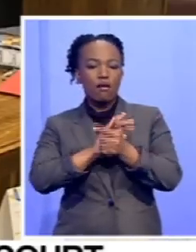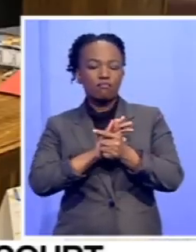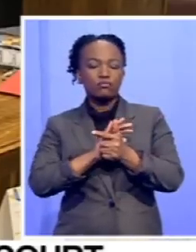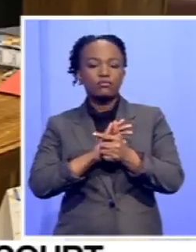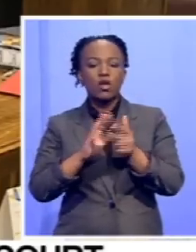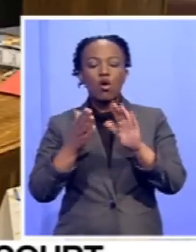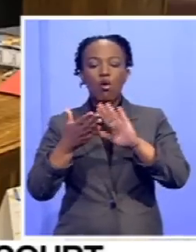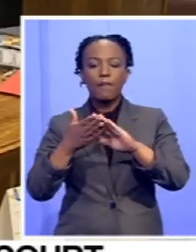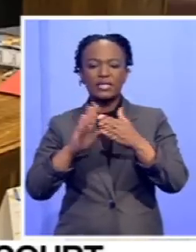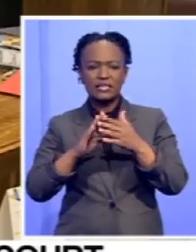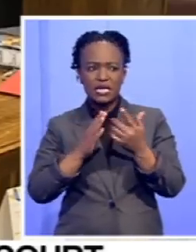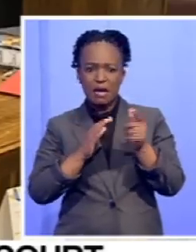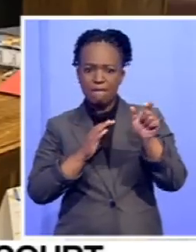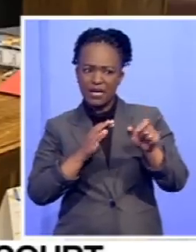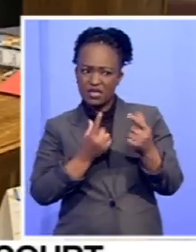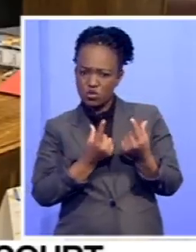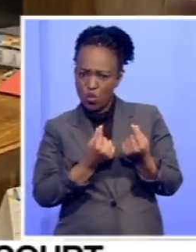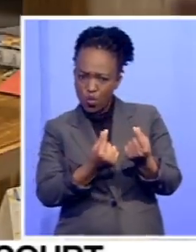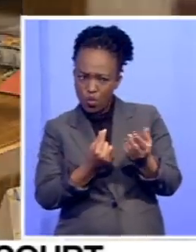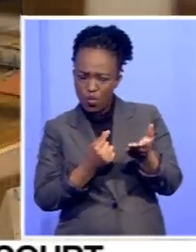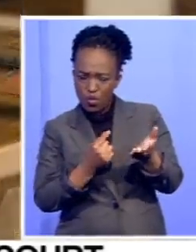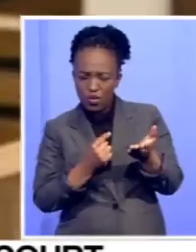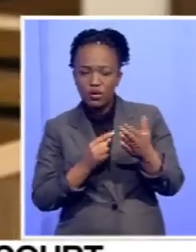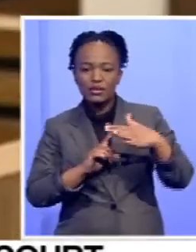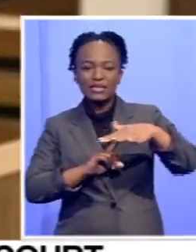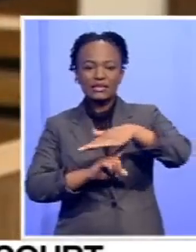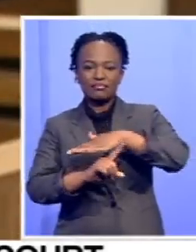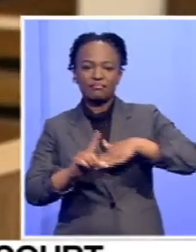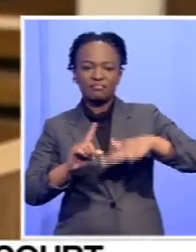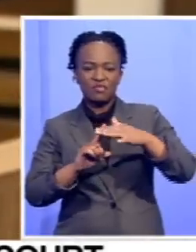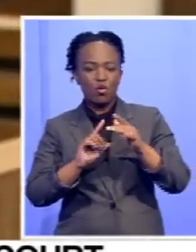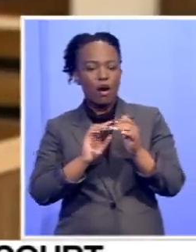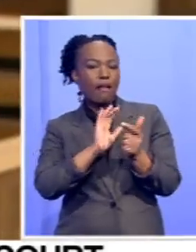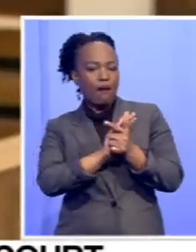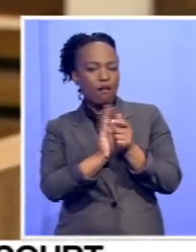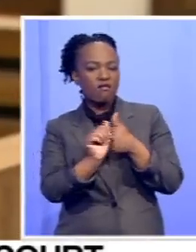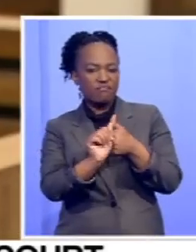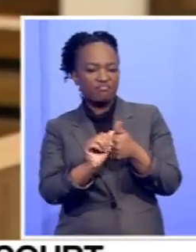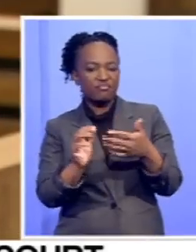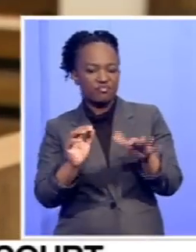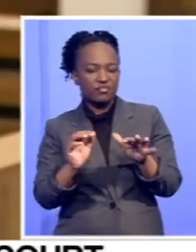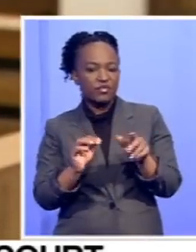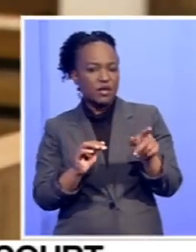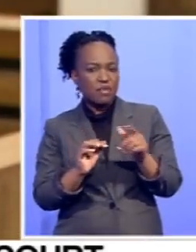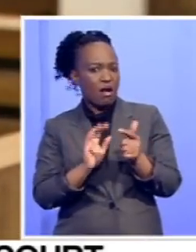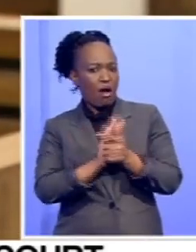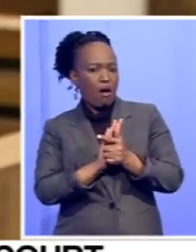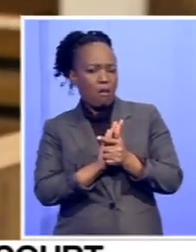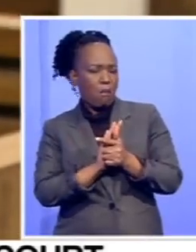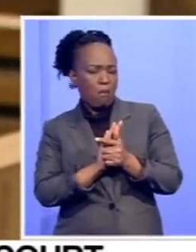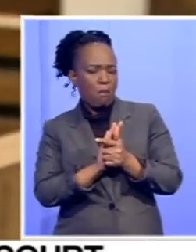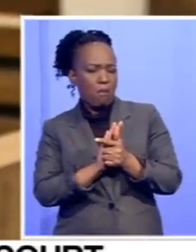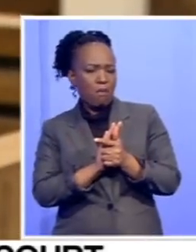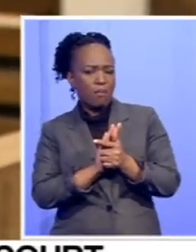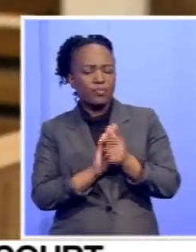deem the act committed in those particular circumstances in fact to be lawful. The act is then not unlawful. The grounds